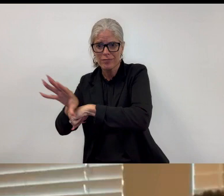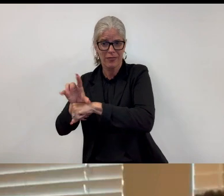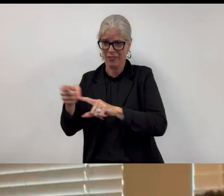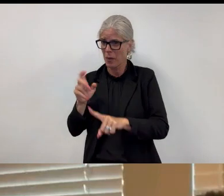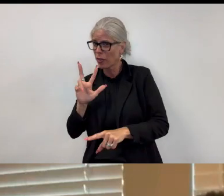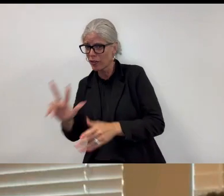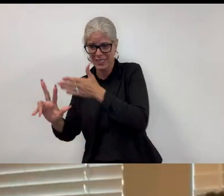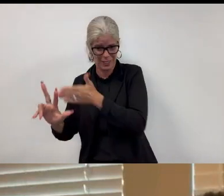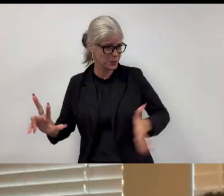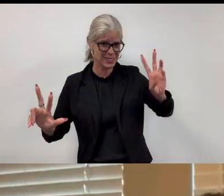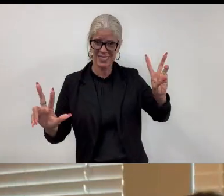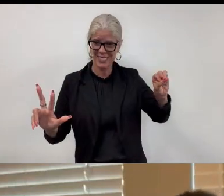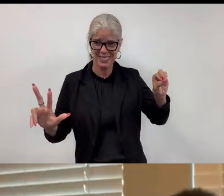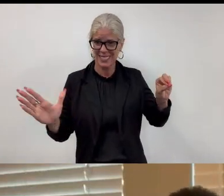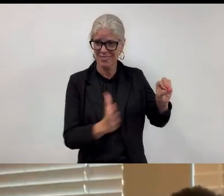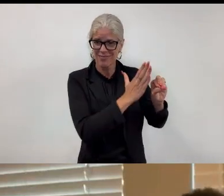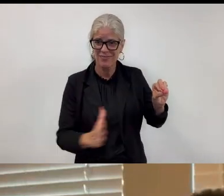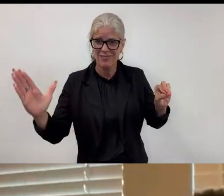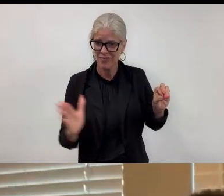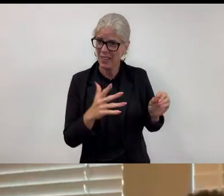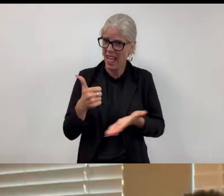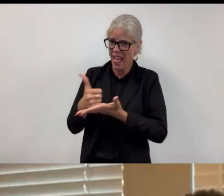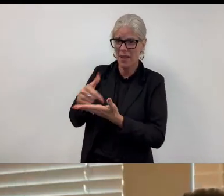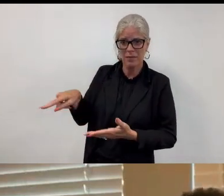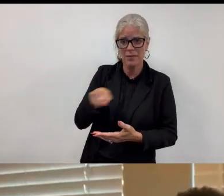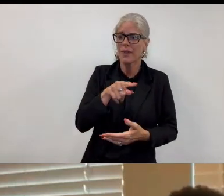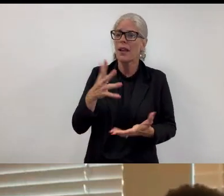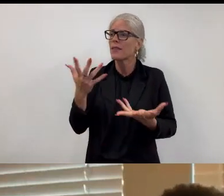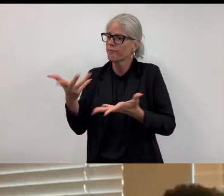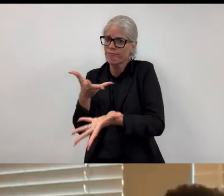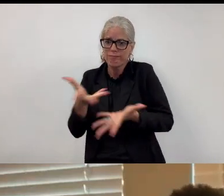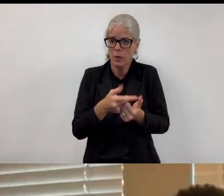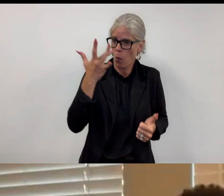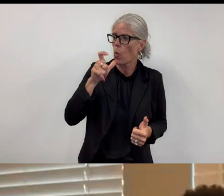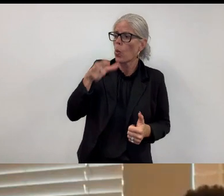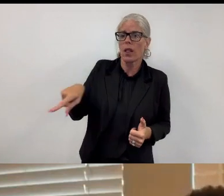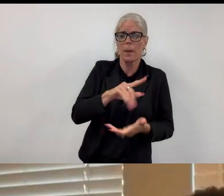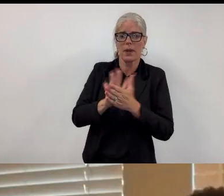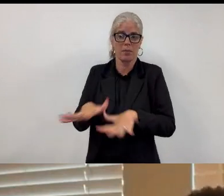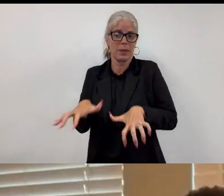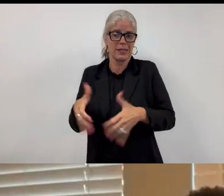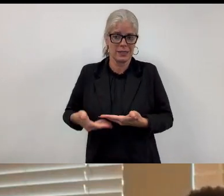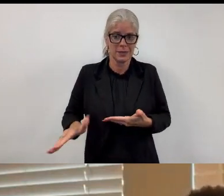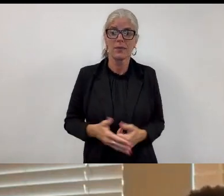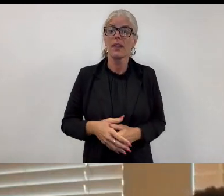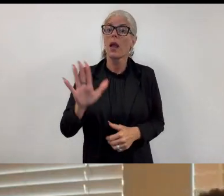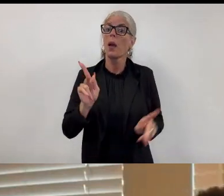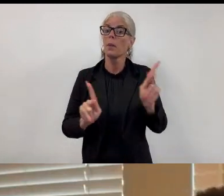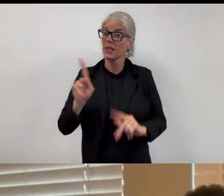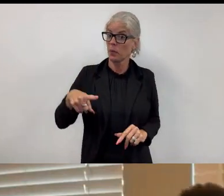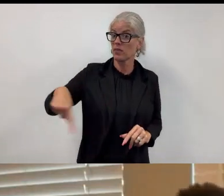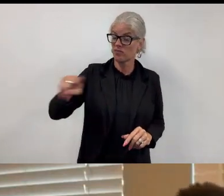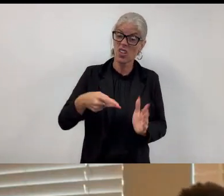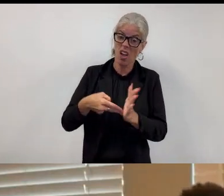I find as I've coached people from literally 3 years old all the way up to 60 years old who have